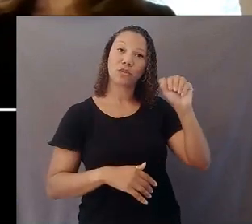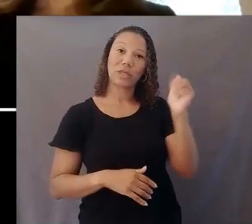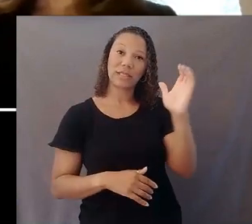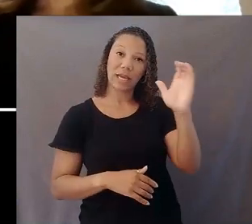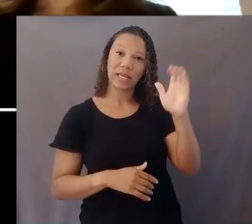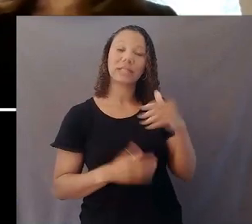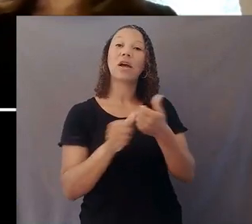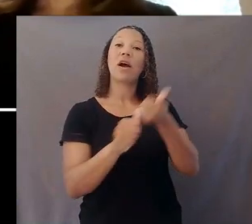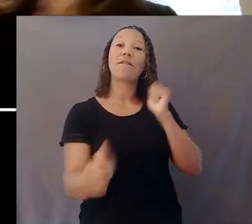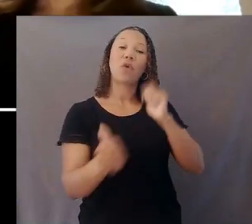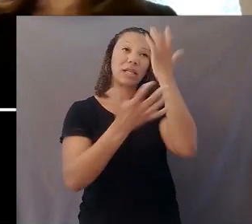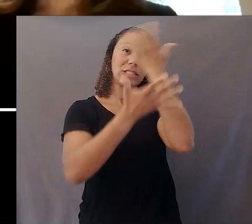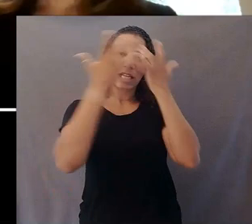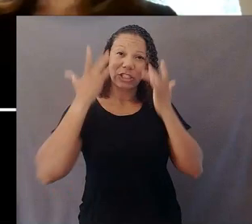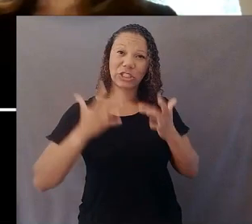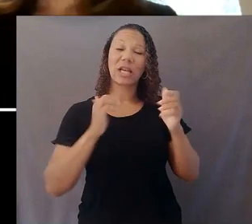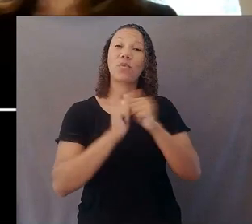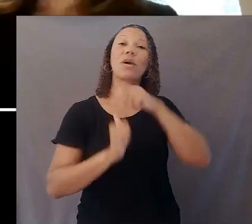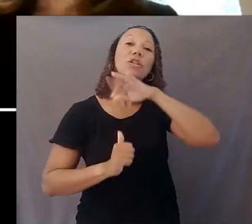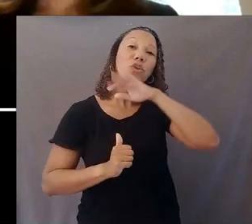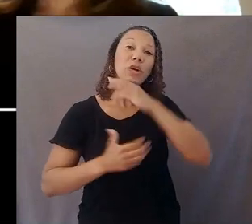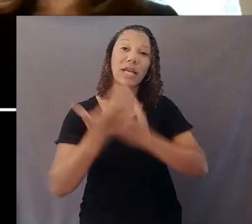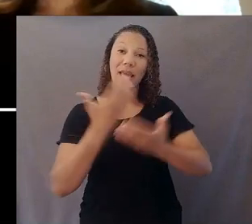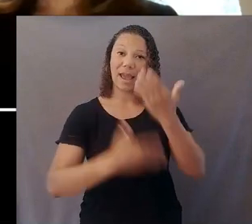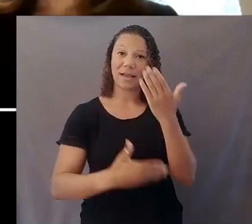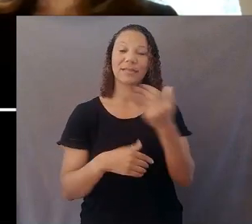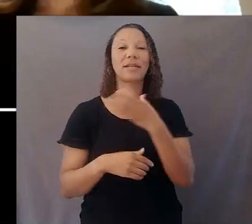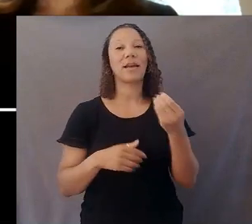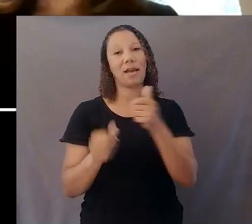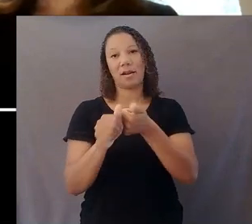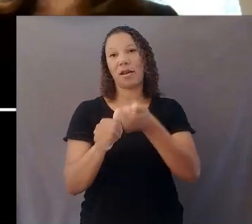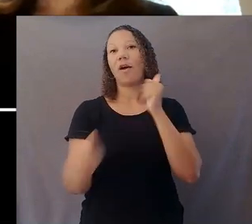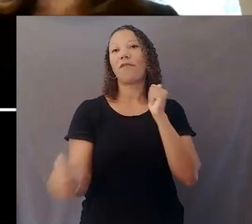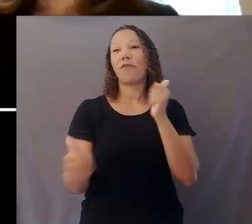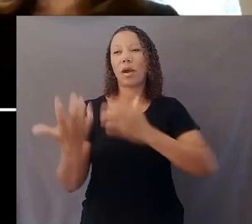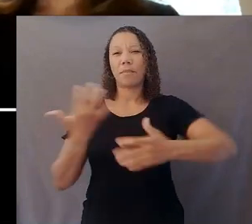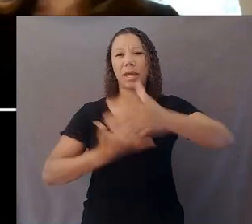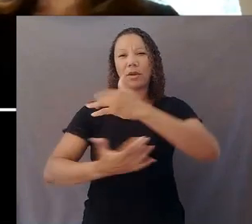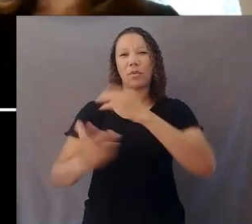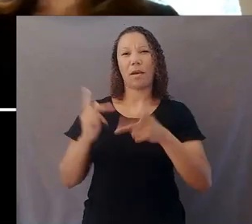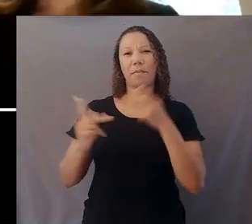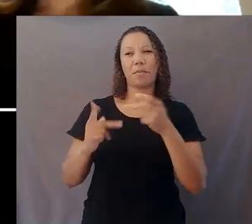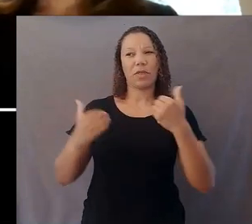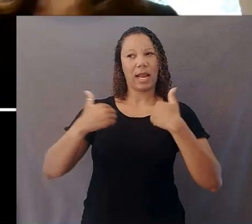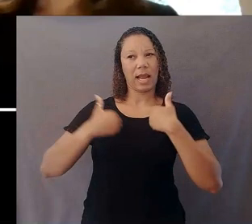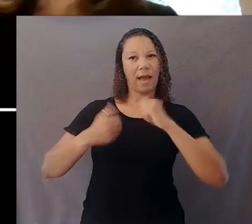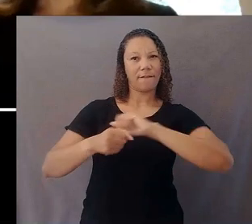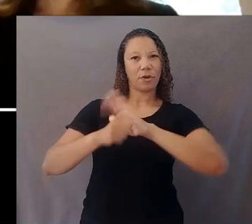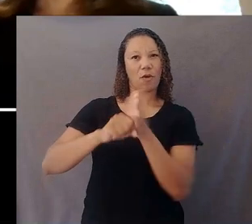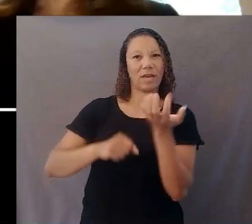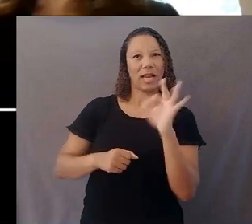eyes, nose, and mouth with unwashed hands, and avoiding being around people with COVID-19 symptoms.